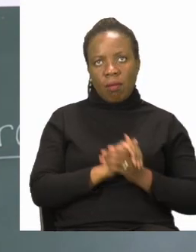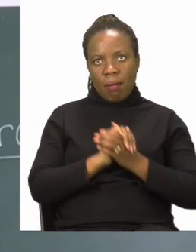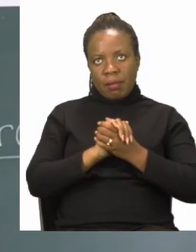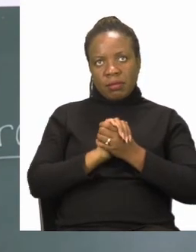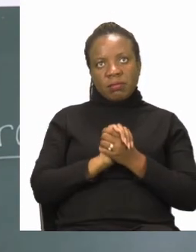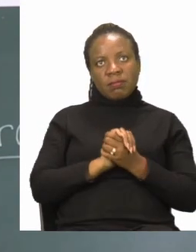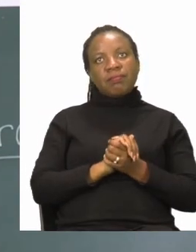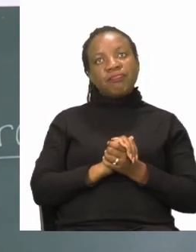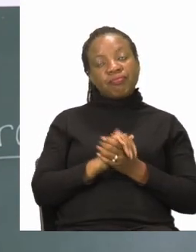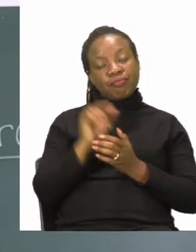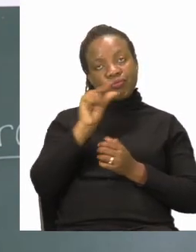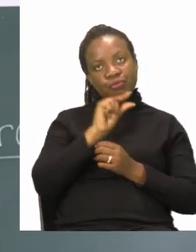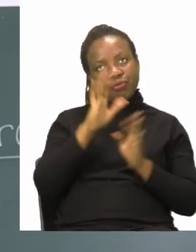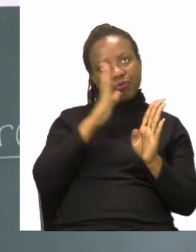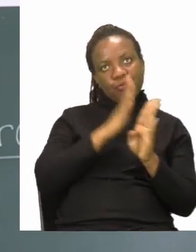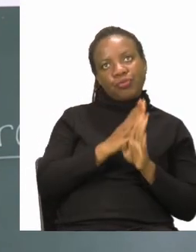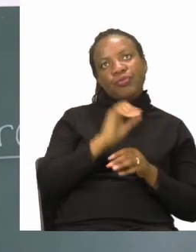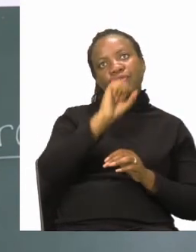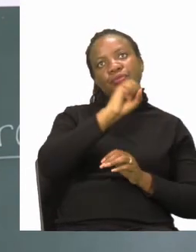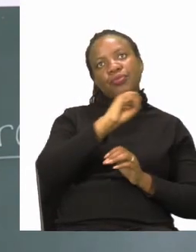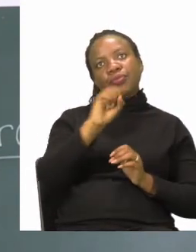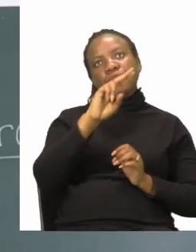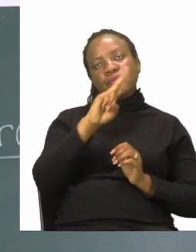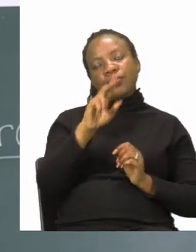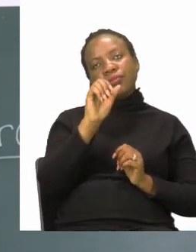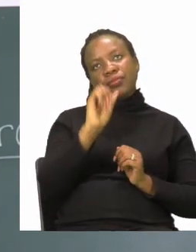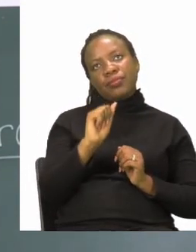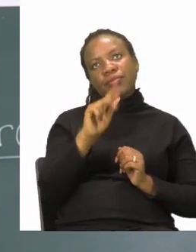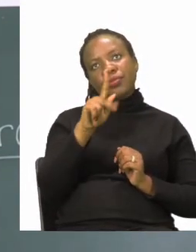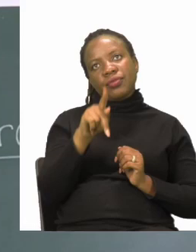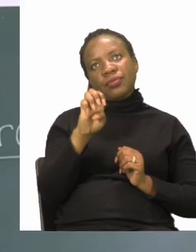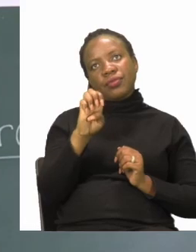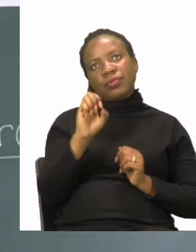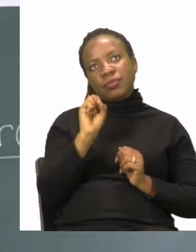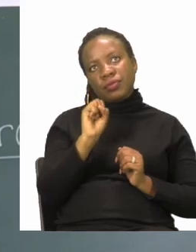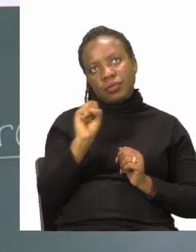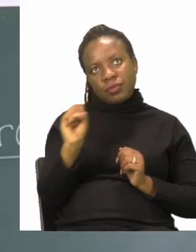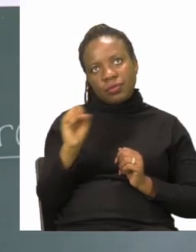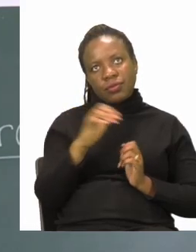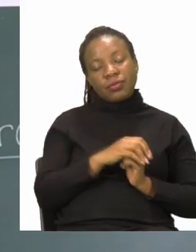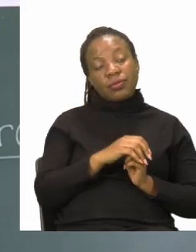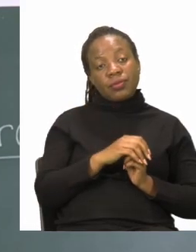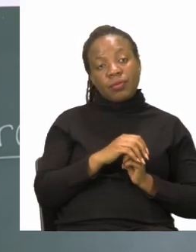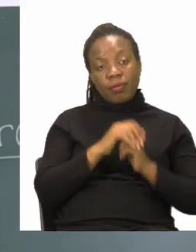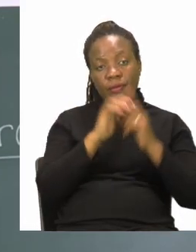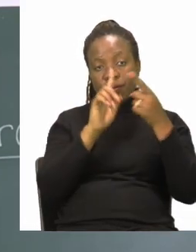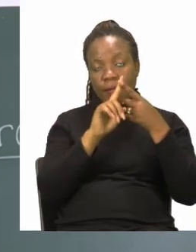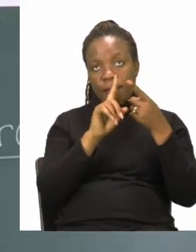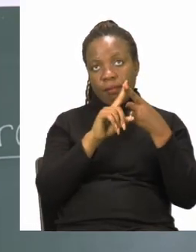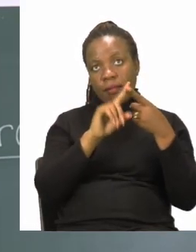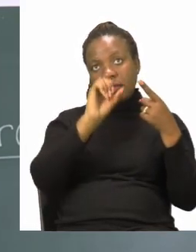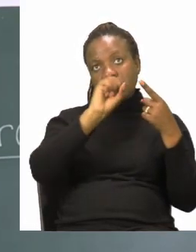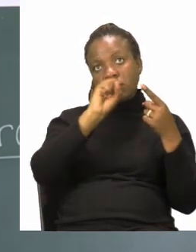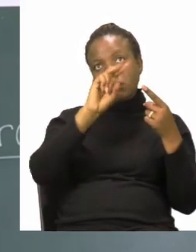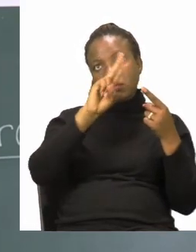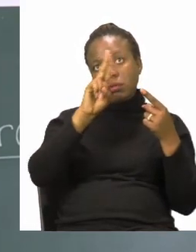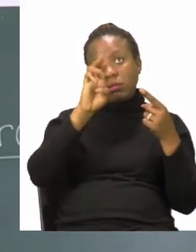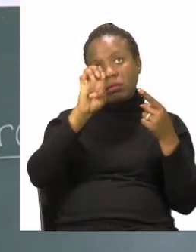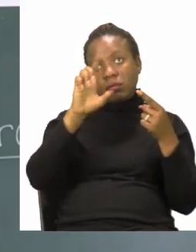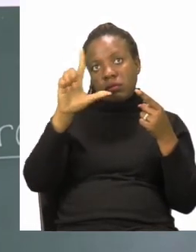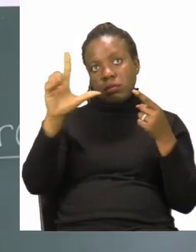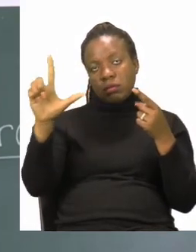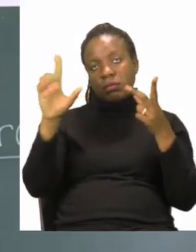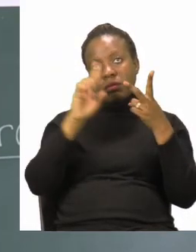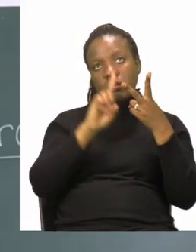word shapes. Okay, so now we found the word shell and we found the